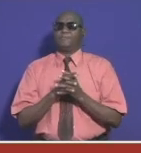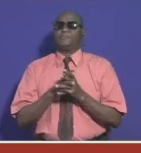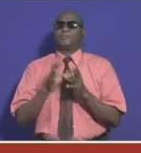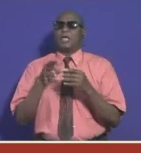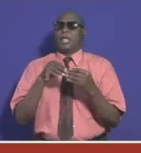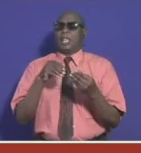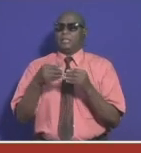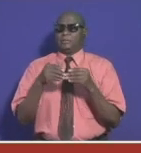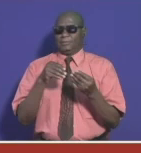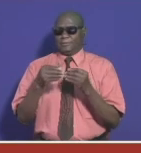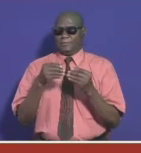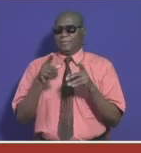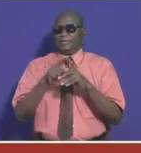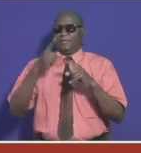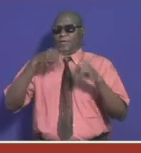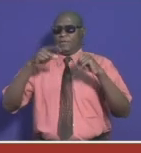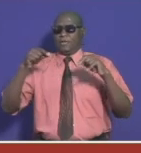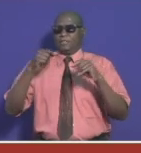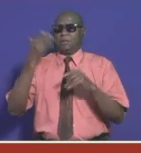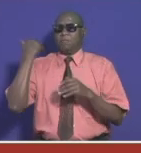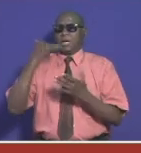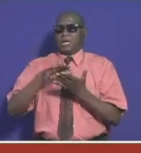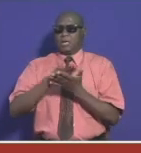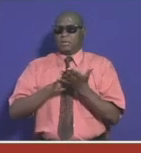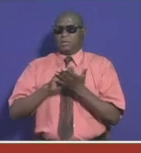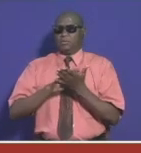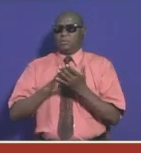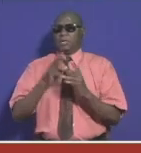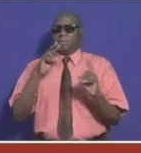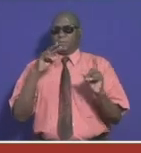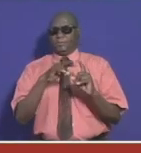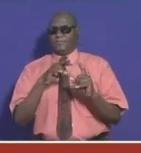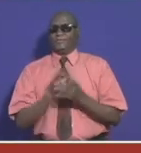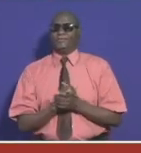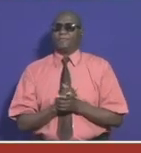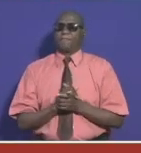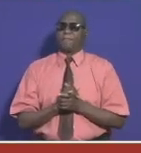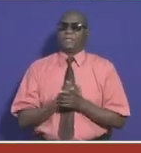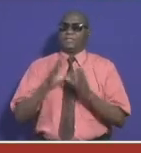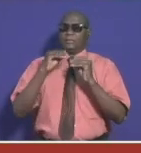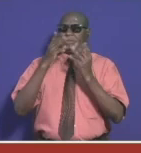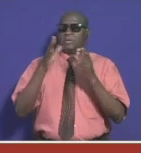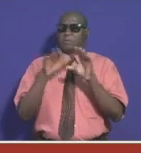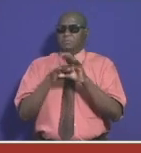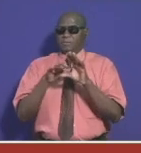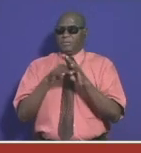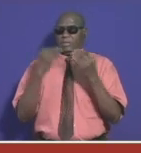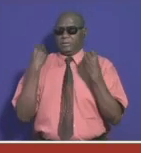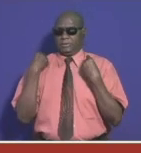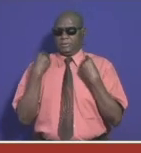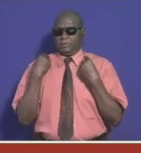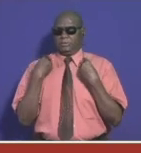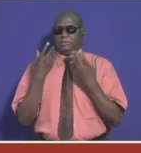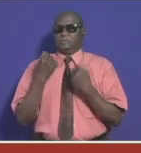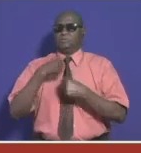elastic, and diverse in background and perspective. Teachers who have been participating in the exercise to ensure CBC